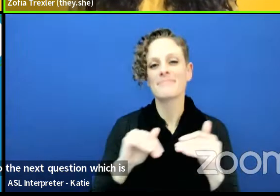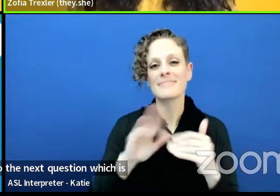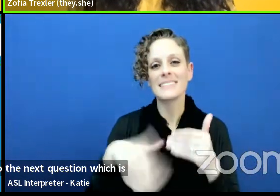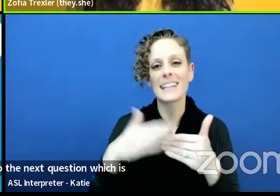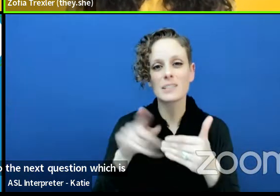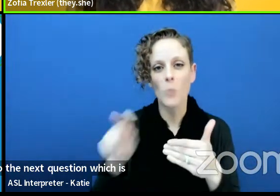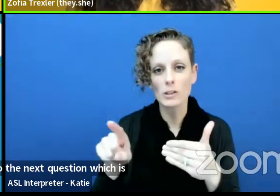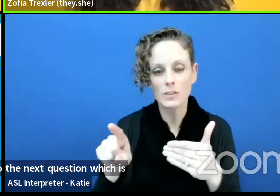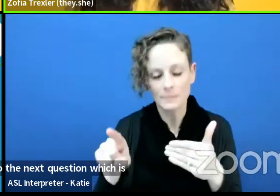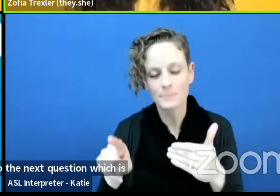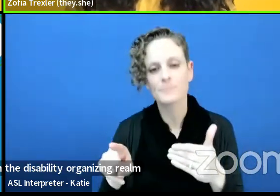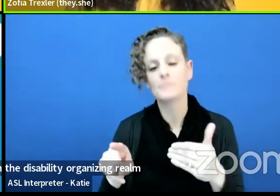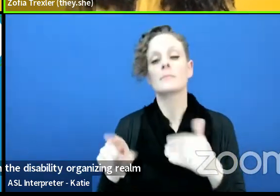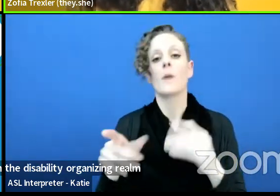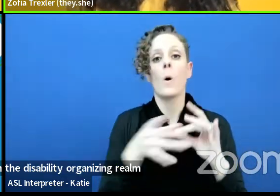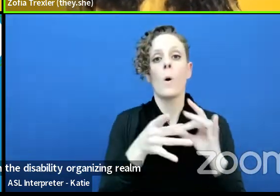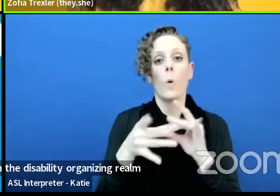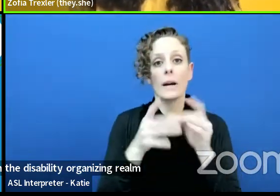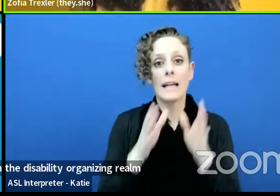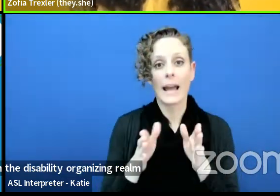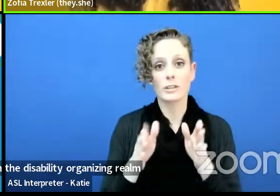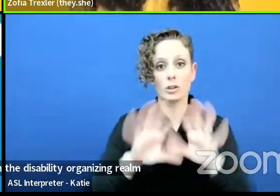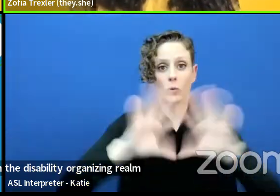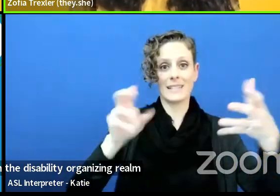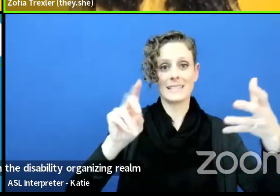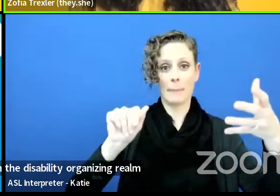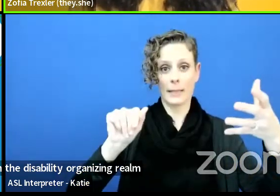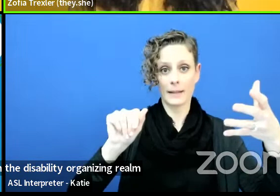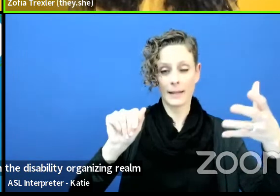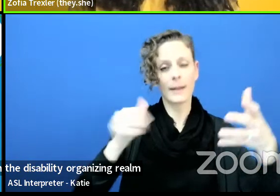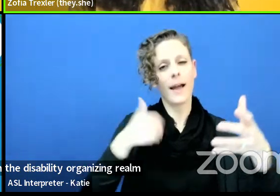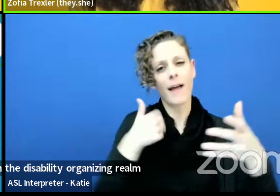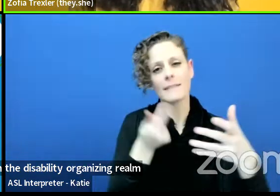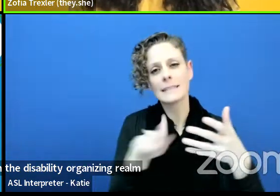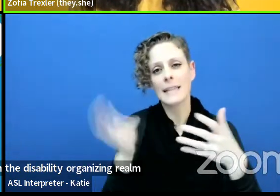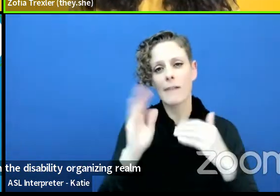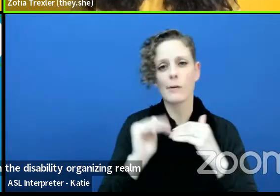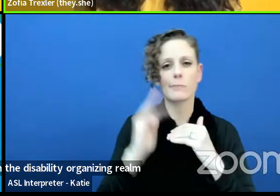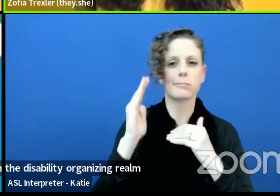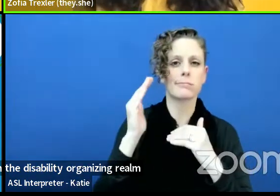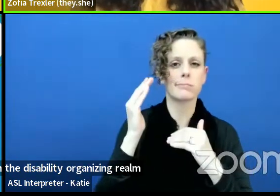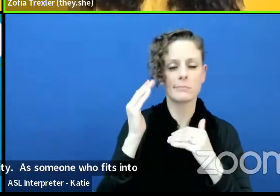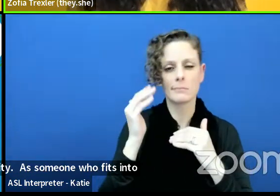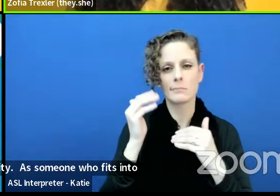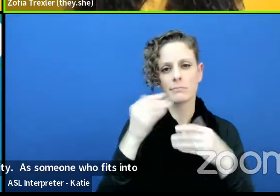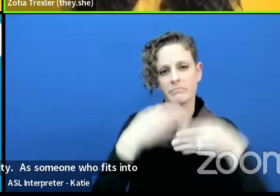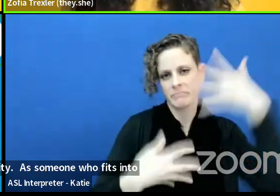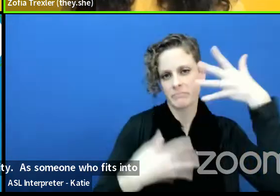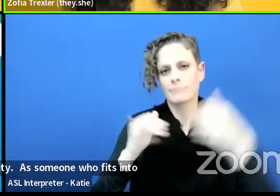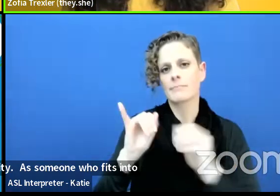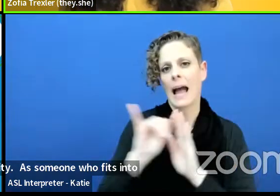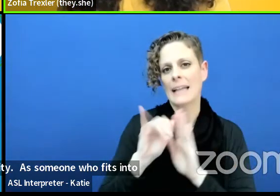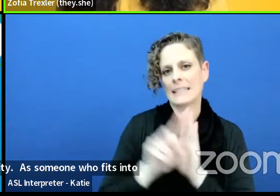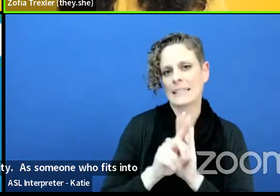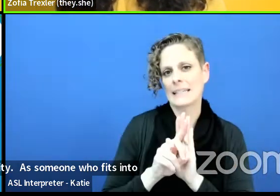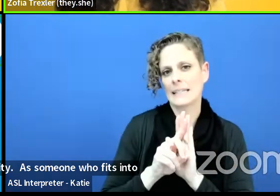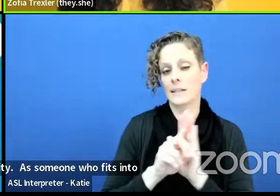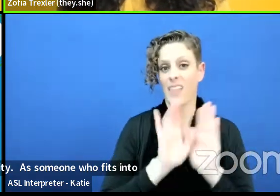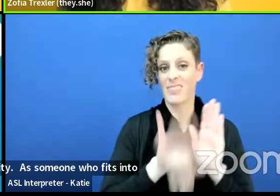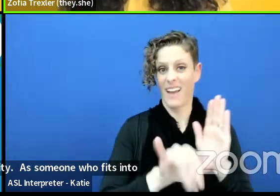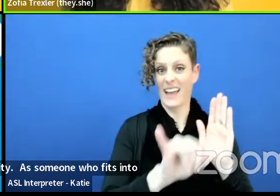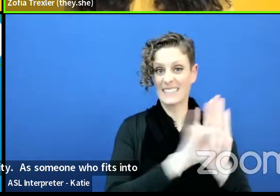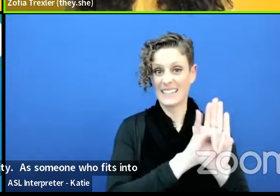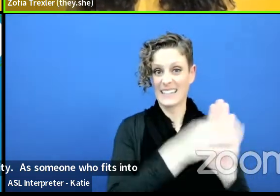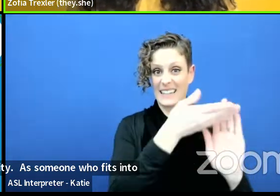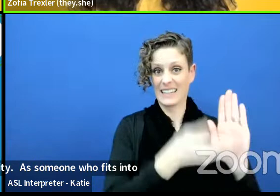fit into more than one identity. As someone who fits into more than one identity, just what has that experience been like for you entering